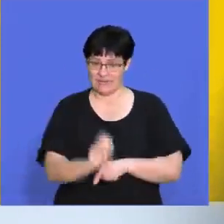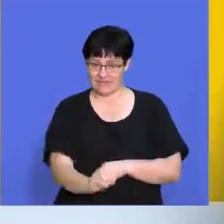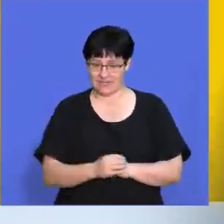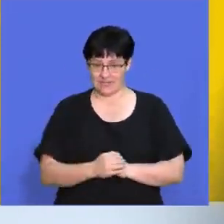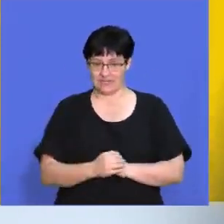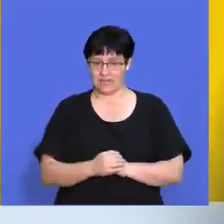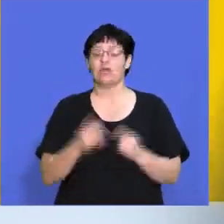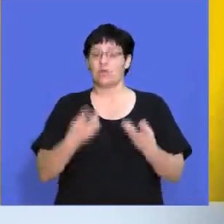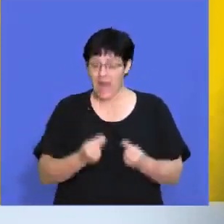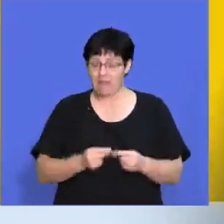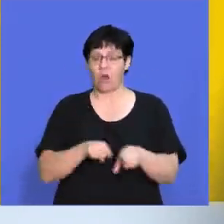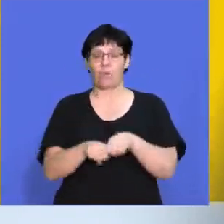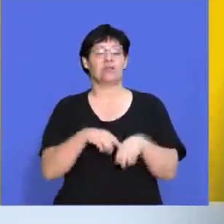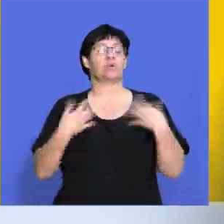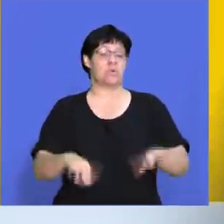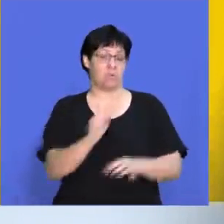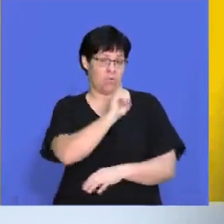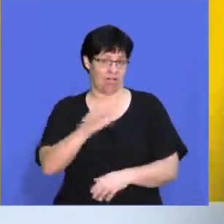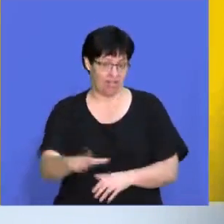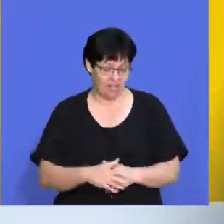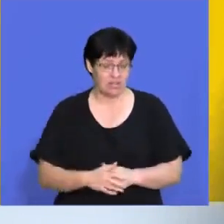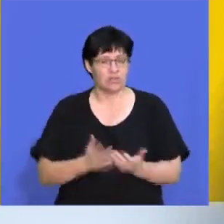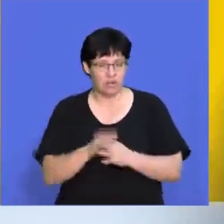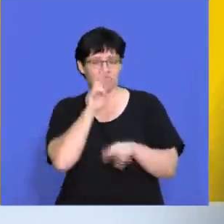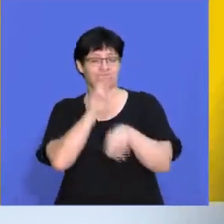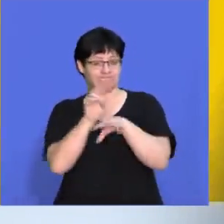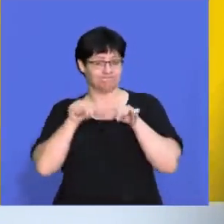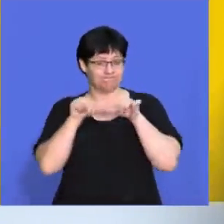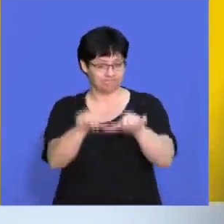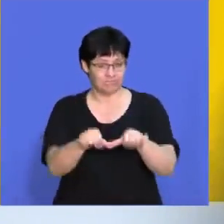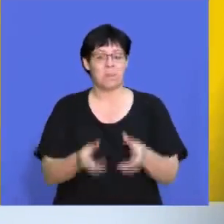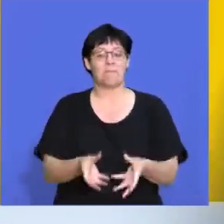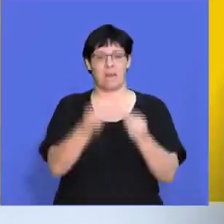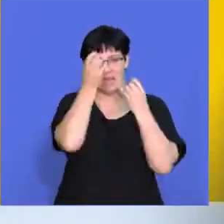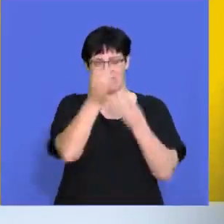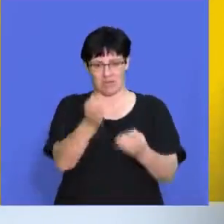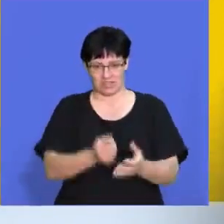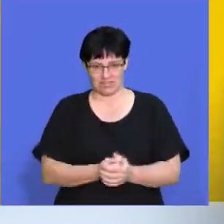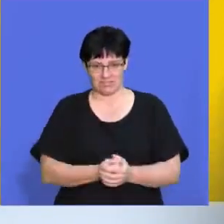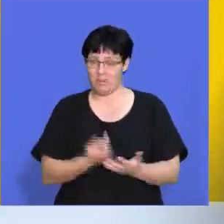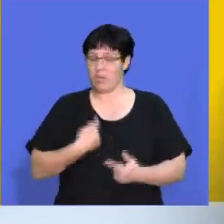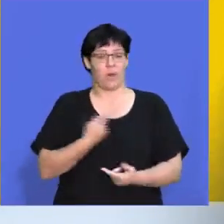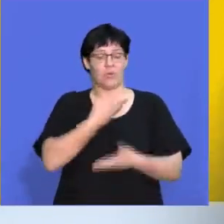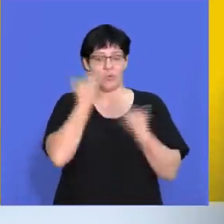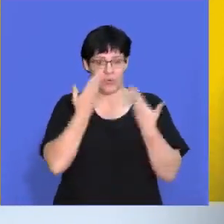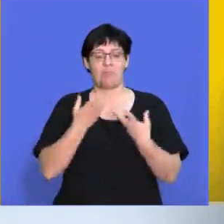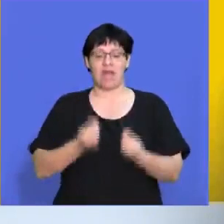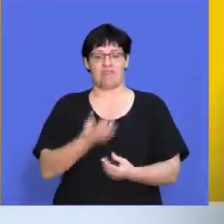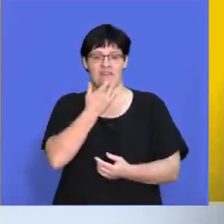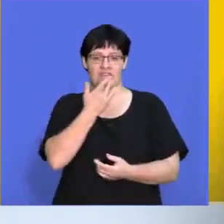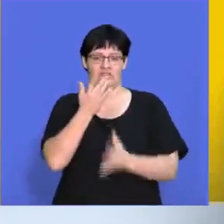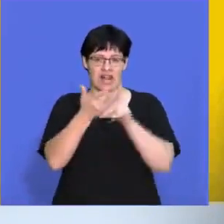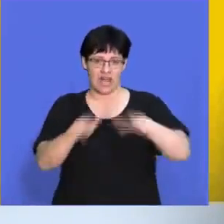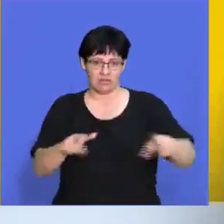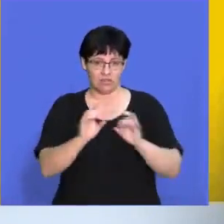As always, guys, we've got a cool competition going on for you, so do stay tuned to get all of those details. I'm not alone. I've got my